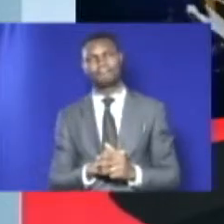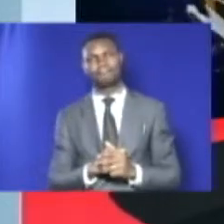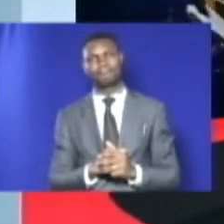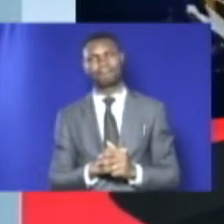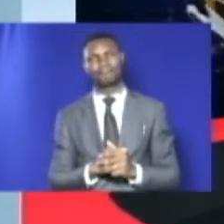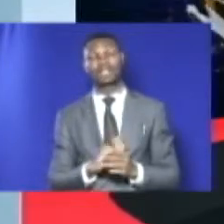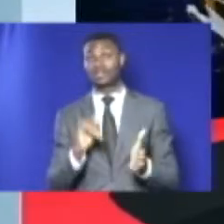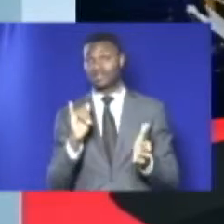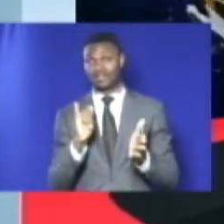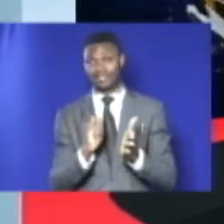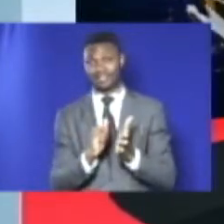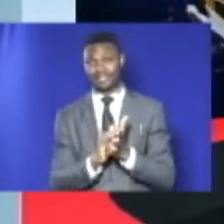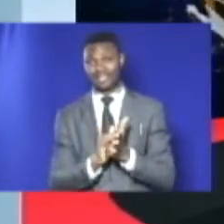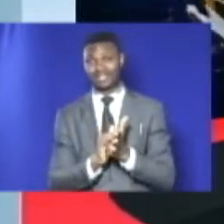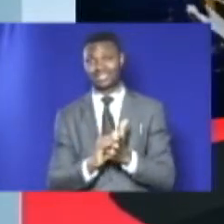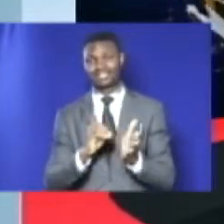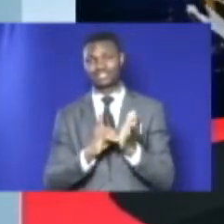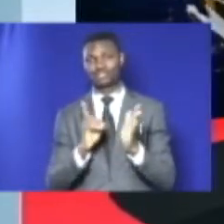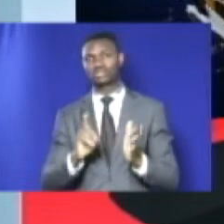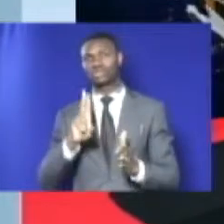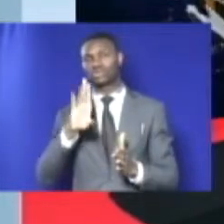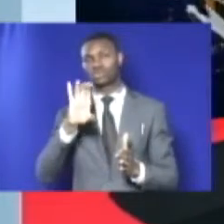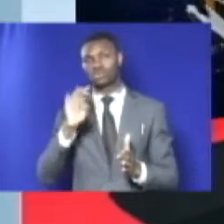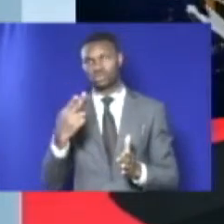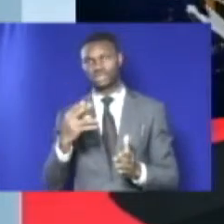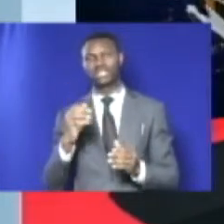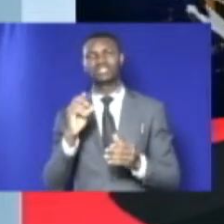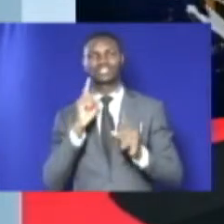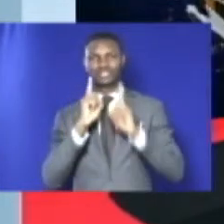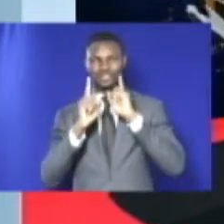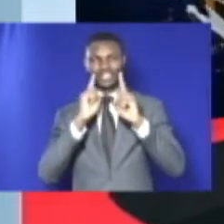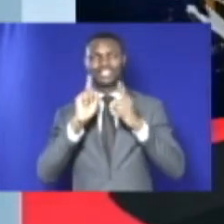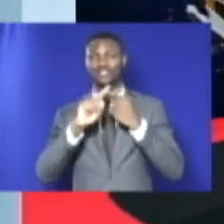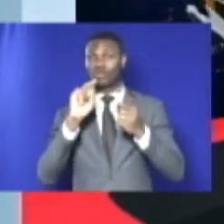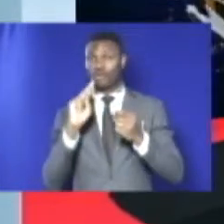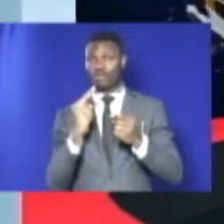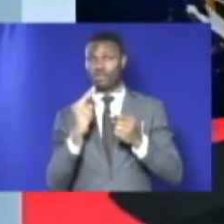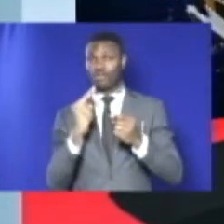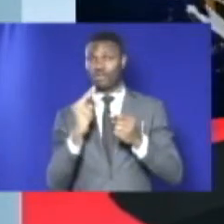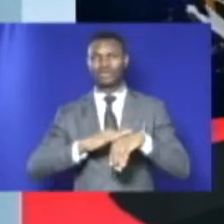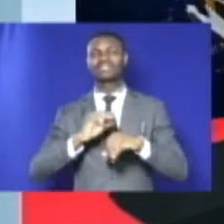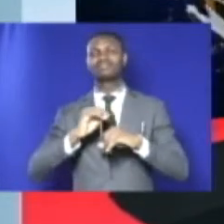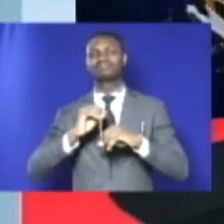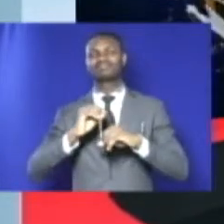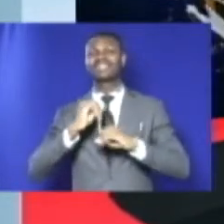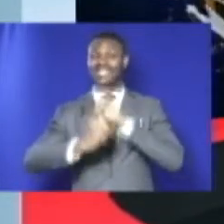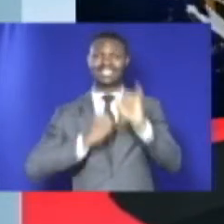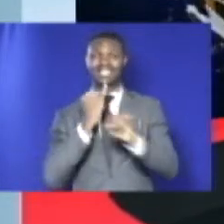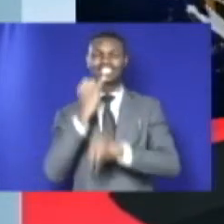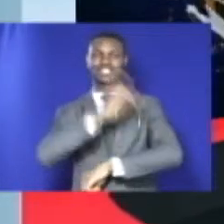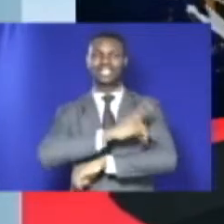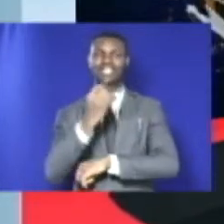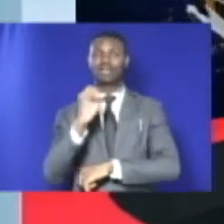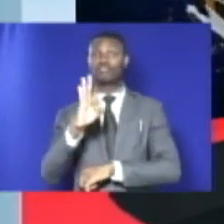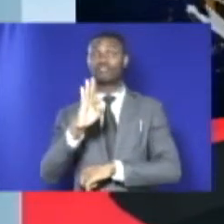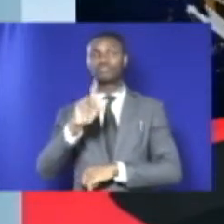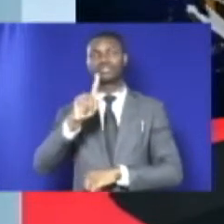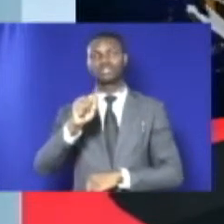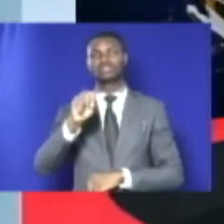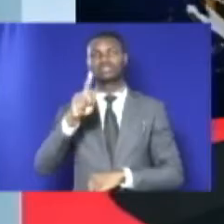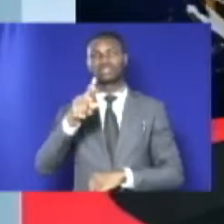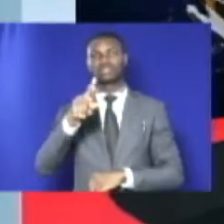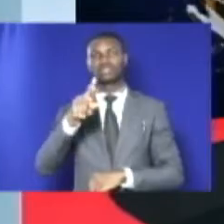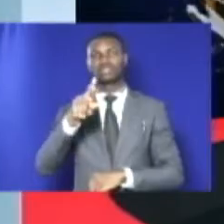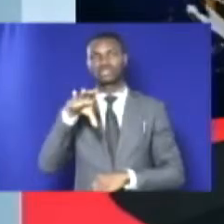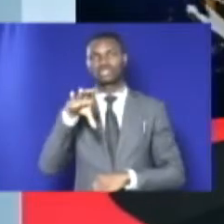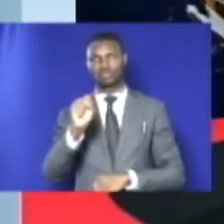That was Dr. Uche Agbanusi speaking to us on International, Day of the Tropics. We shall now